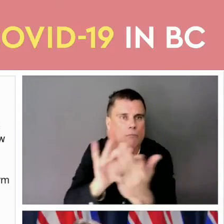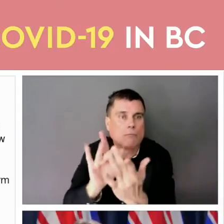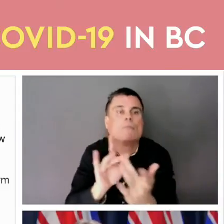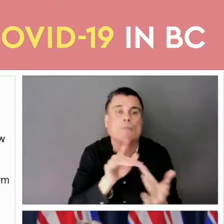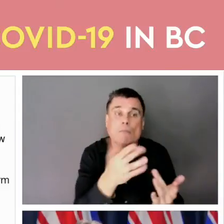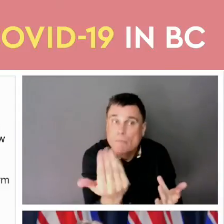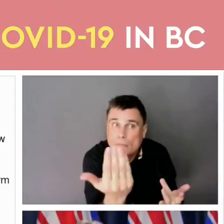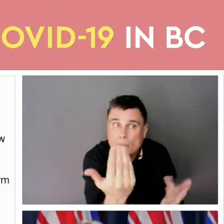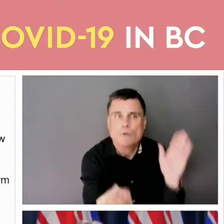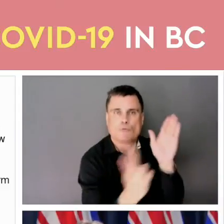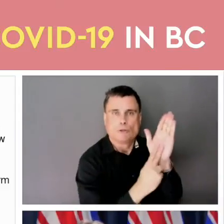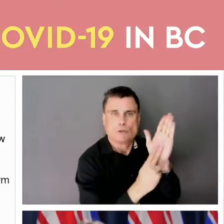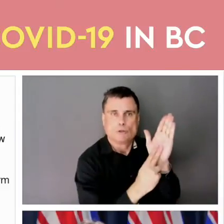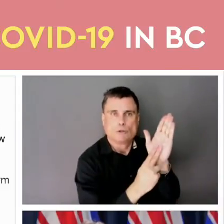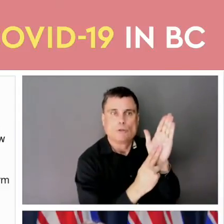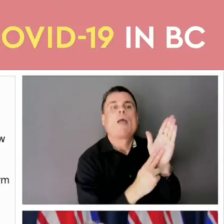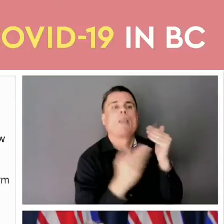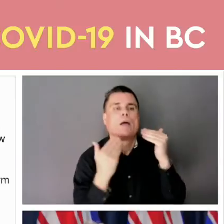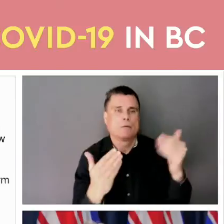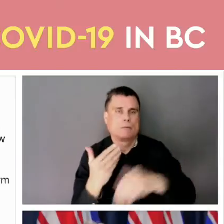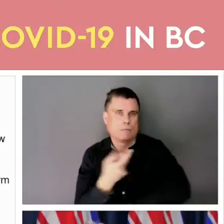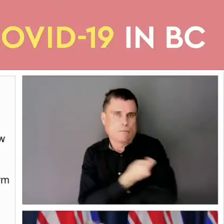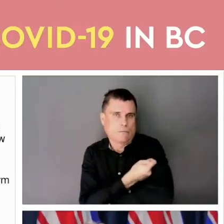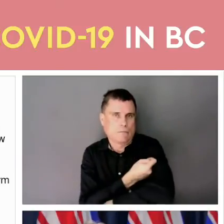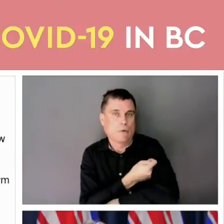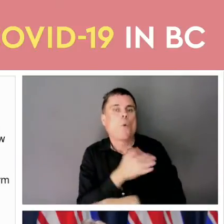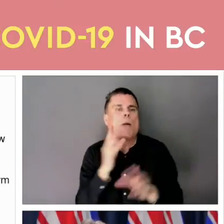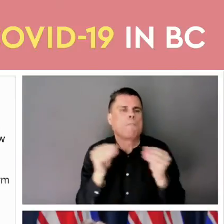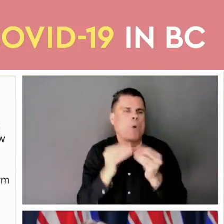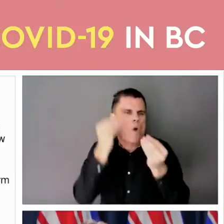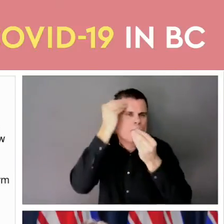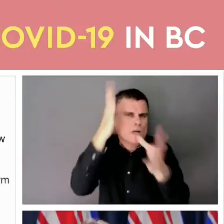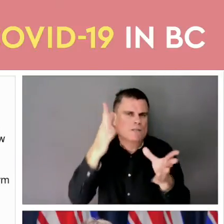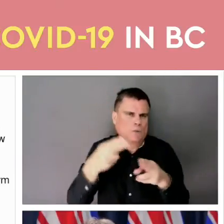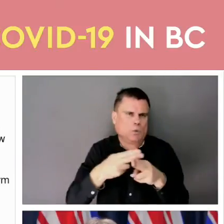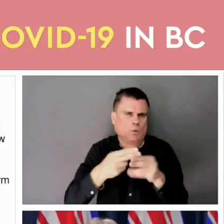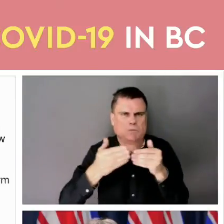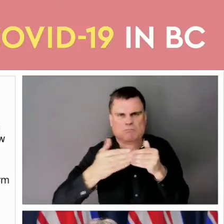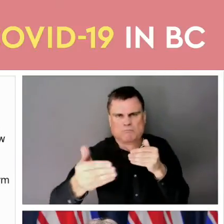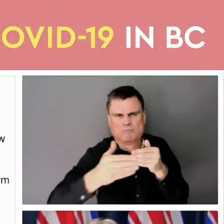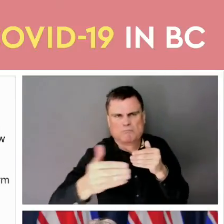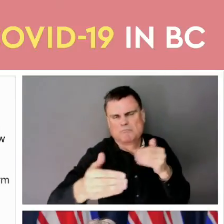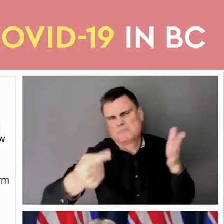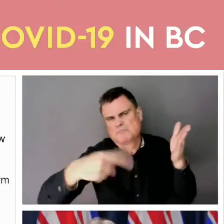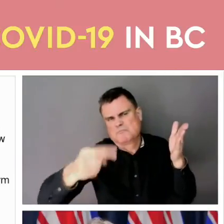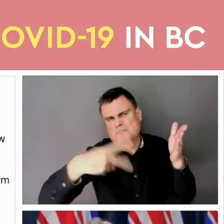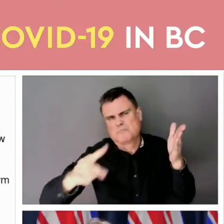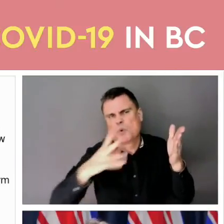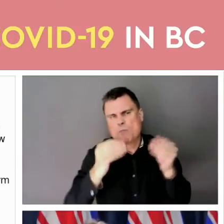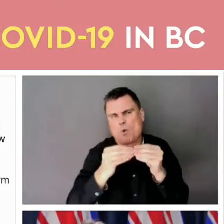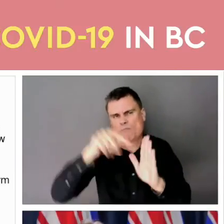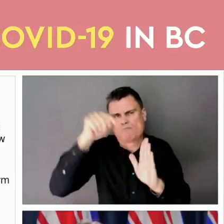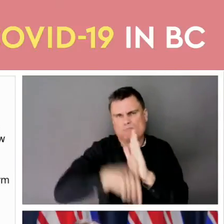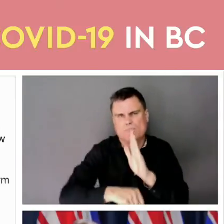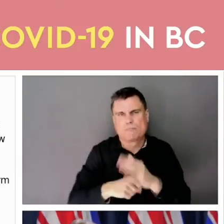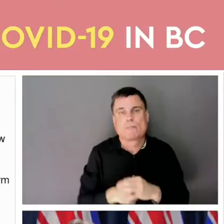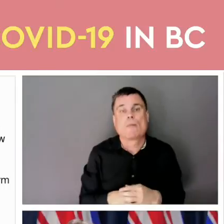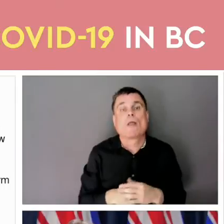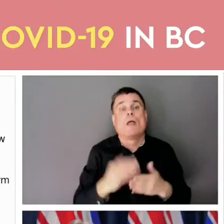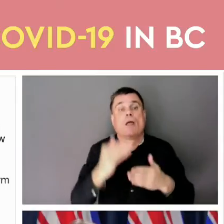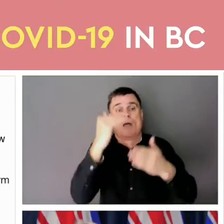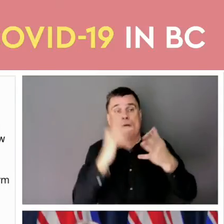process in the coming weeks. And the communication plan that will be launched in late February will actually have